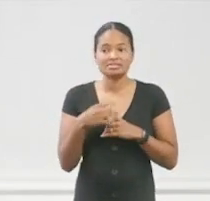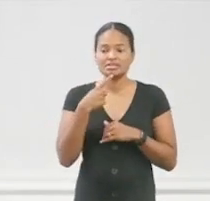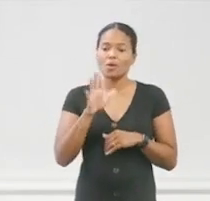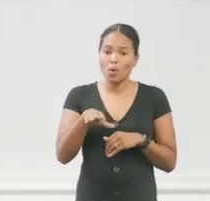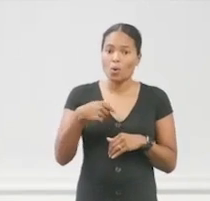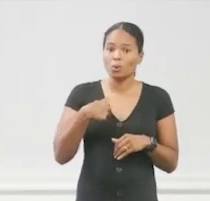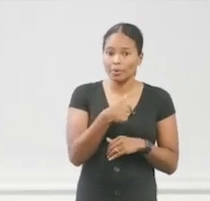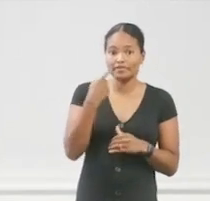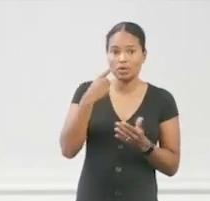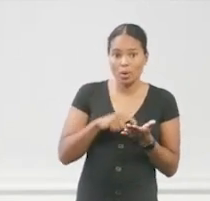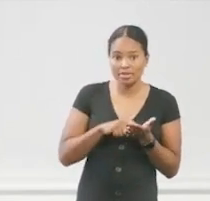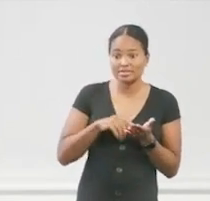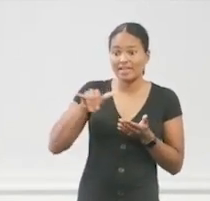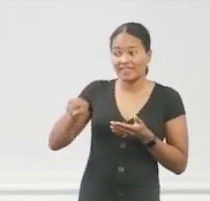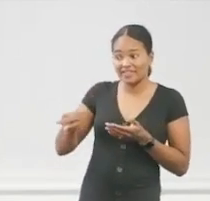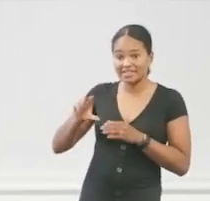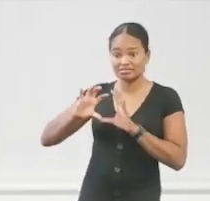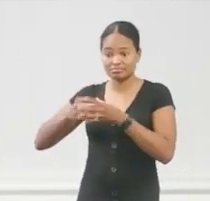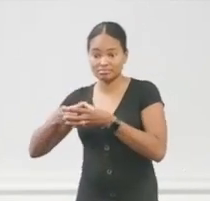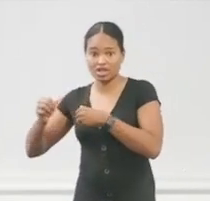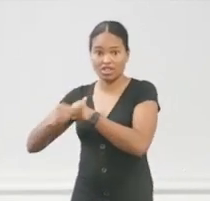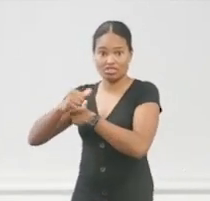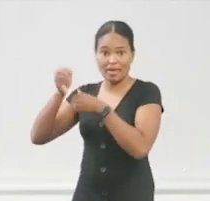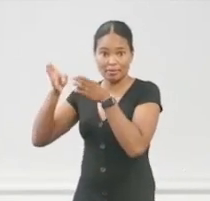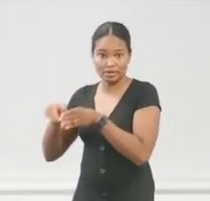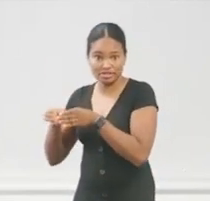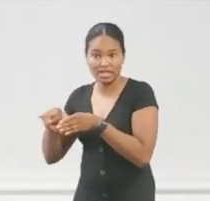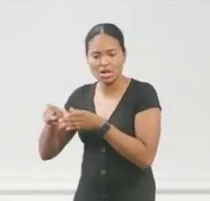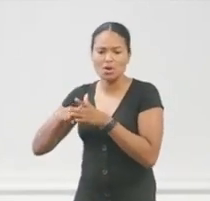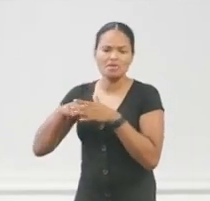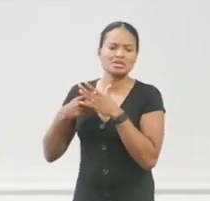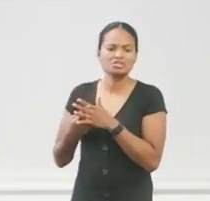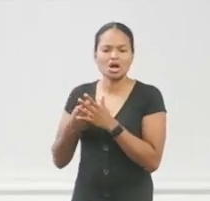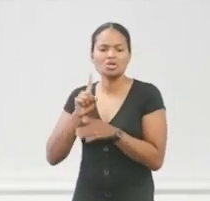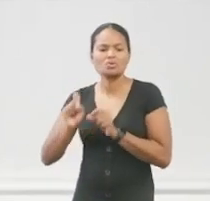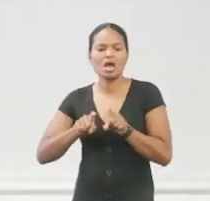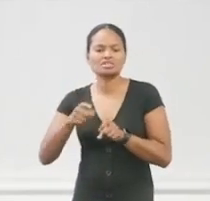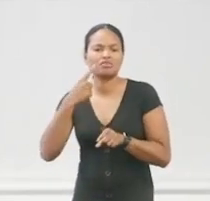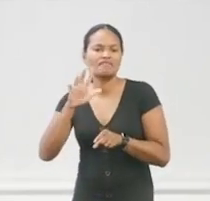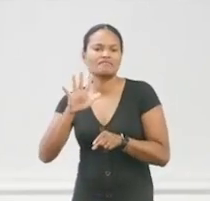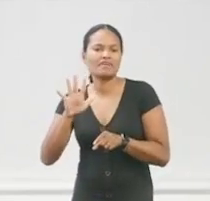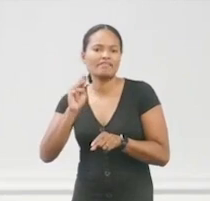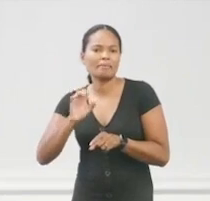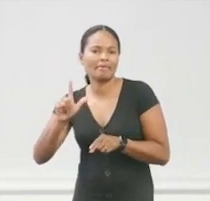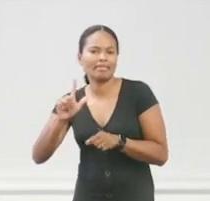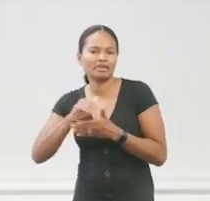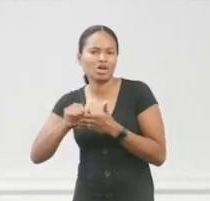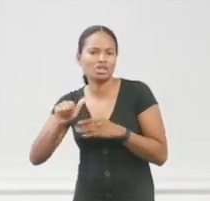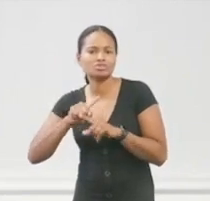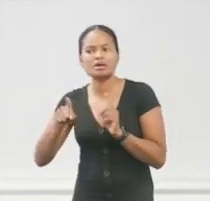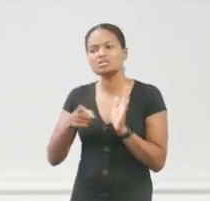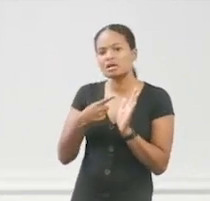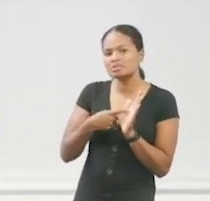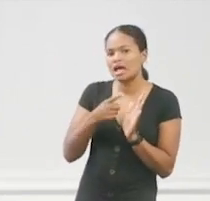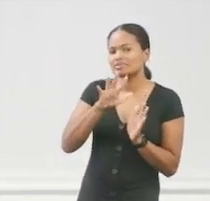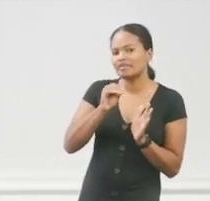noticed that this threat actor, they start out at $5 million, but sometimes they go down as low as $50,000. So